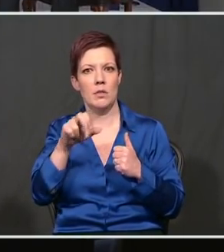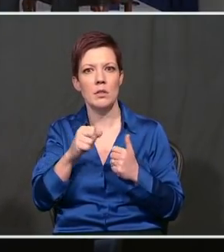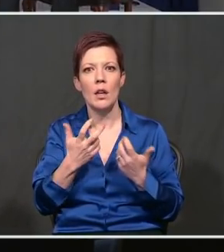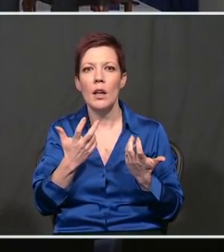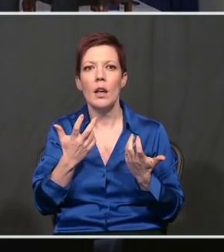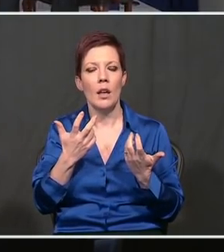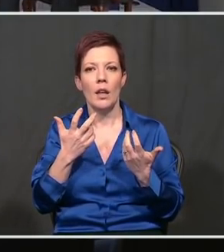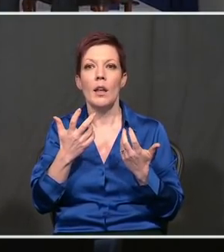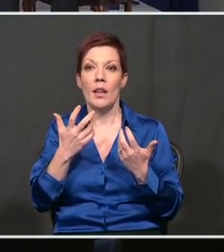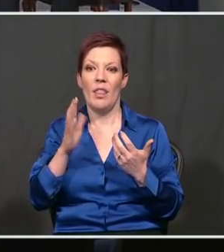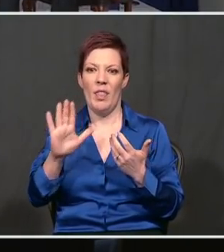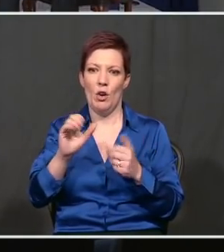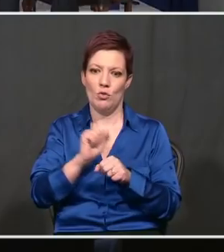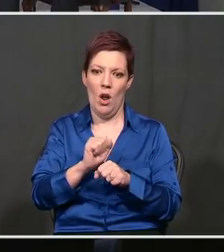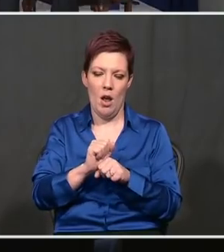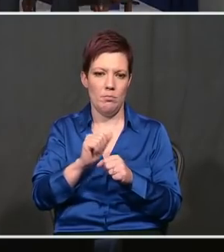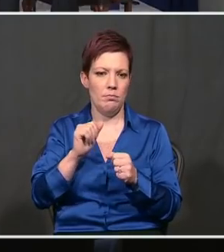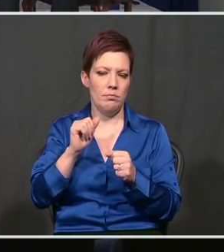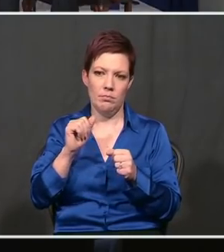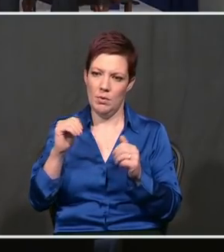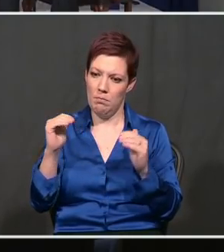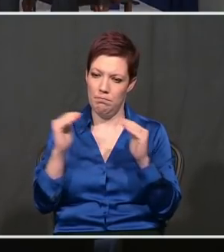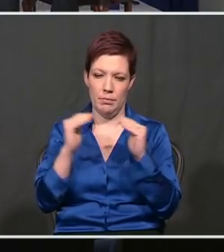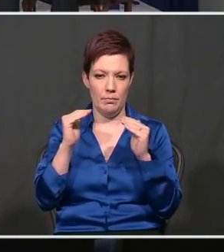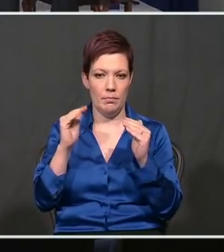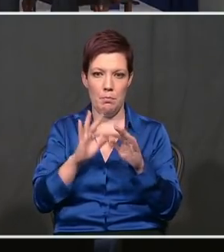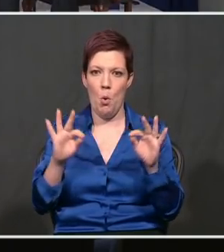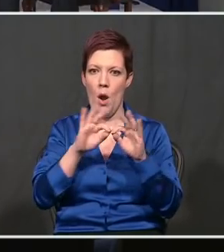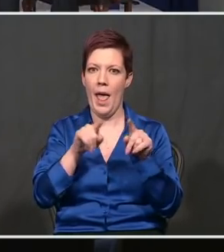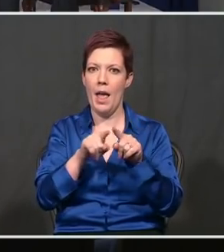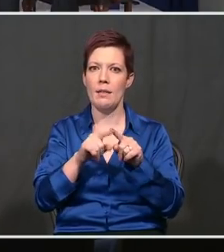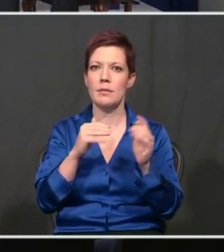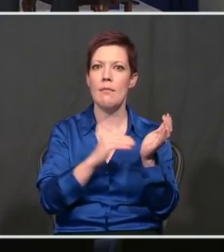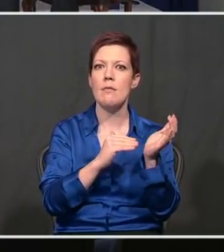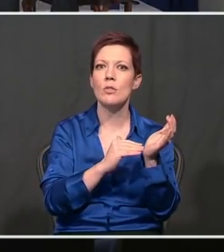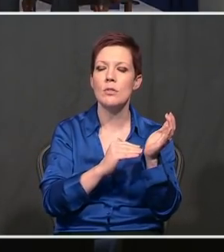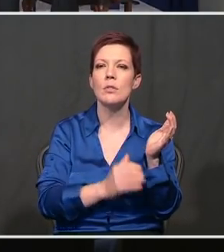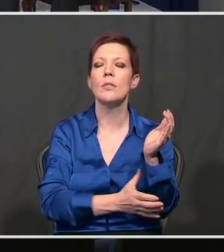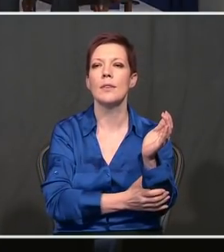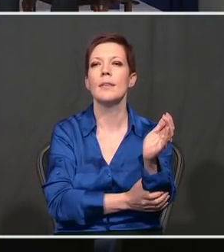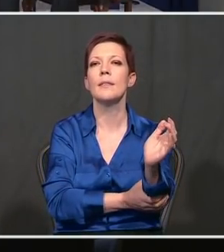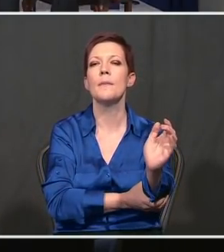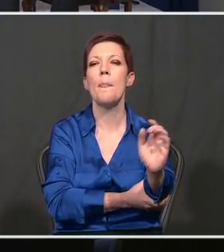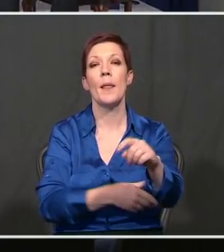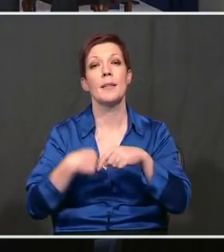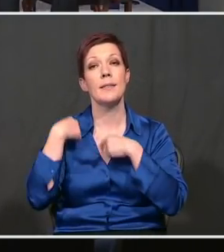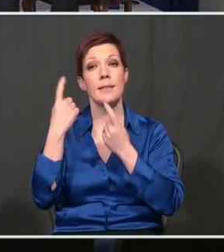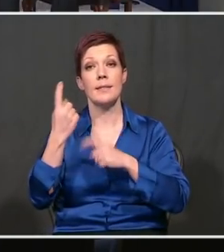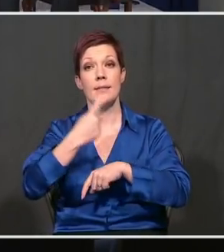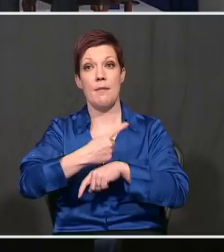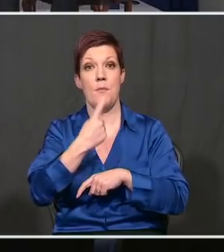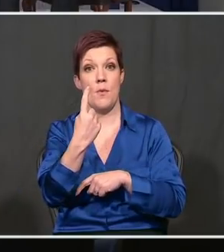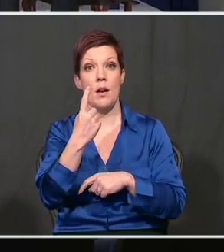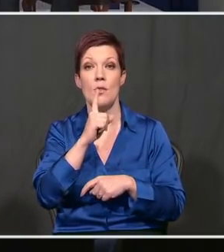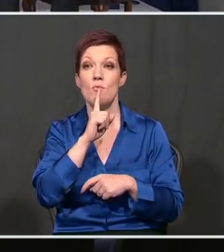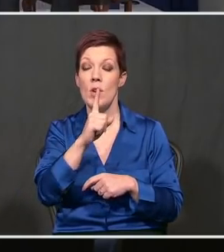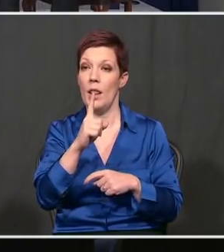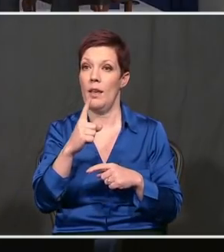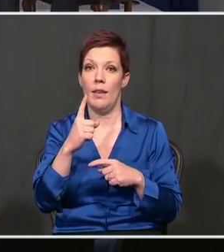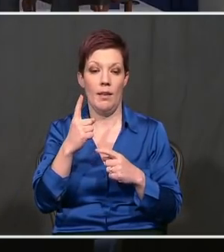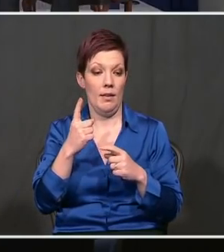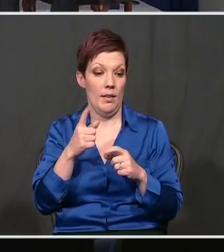someone. And I can just say, having worked with all your companies since really day one in this pandemic, I want to sincerely thank you